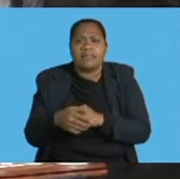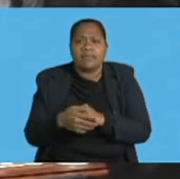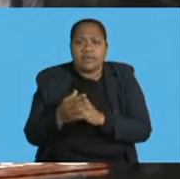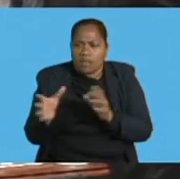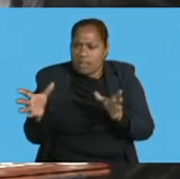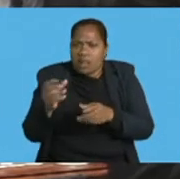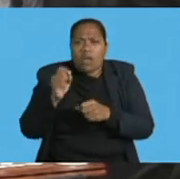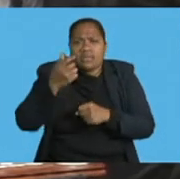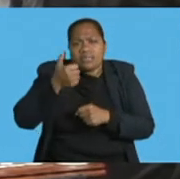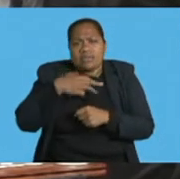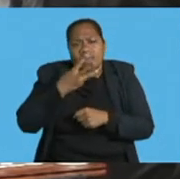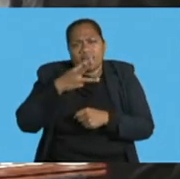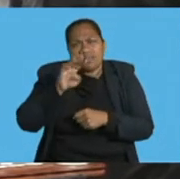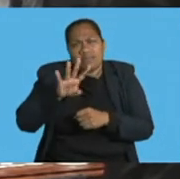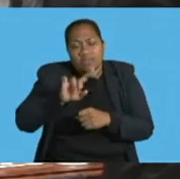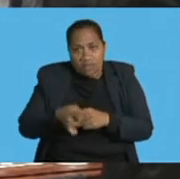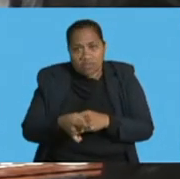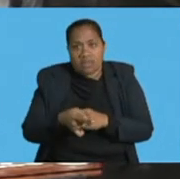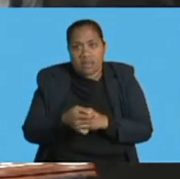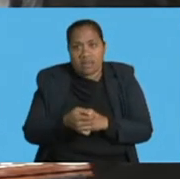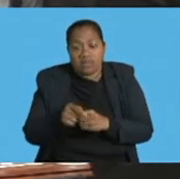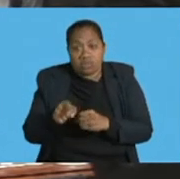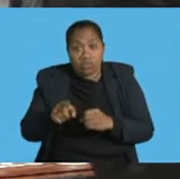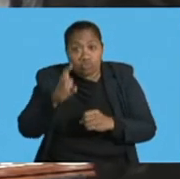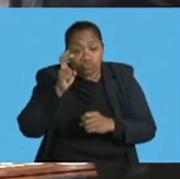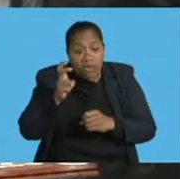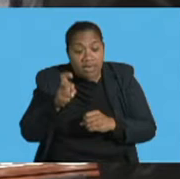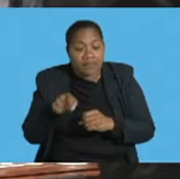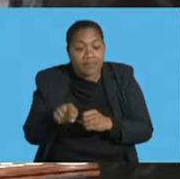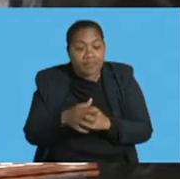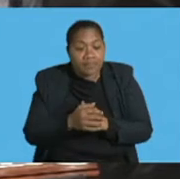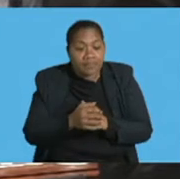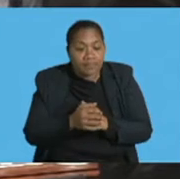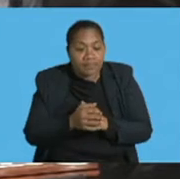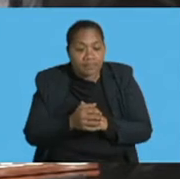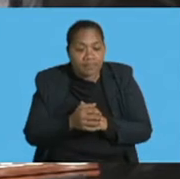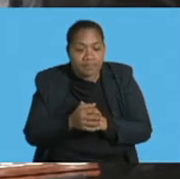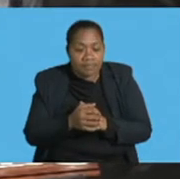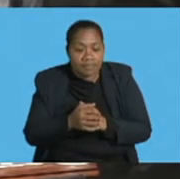$634,000. Mr. Speaker said, when I say river training, is a technical term, which means that,